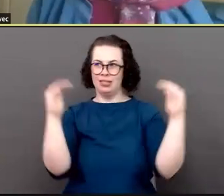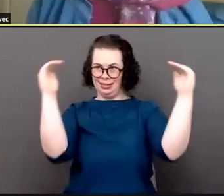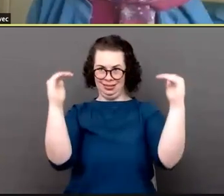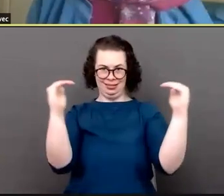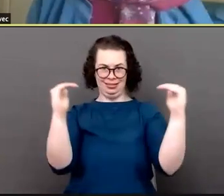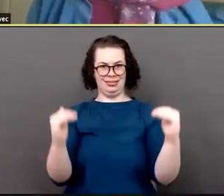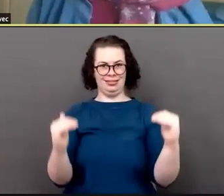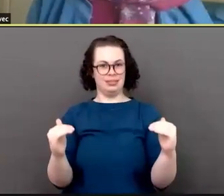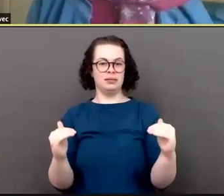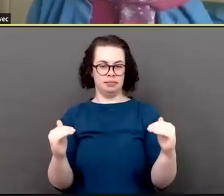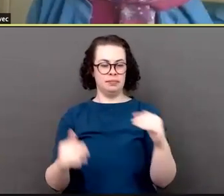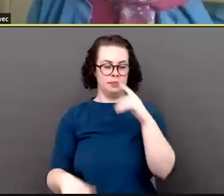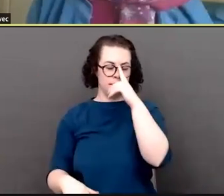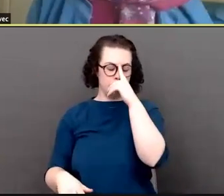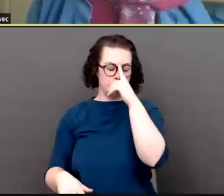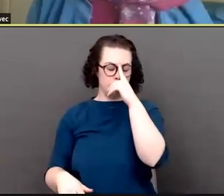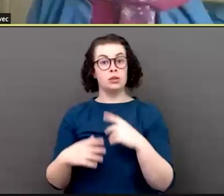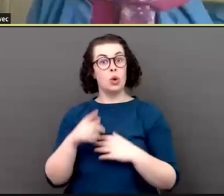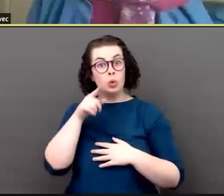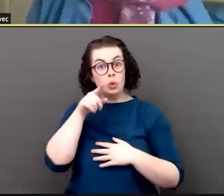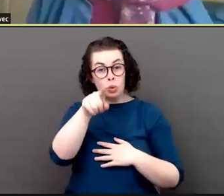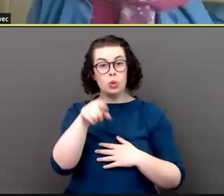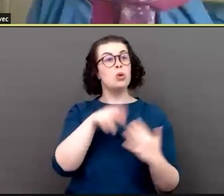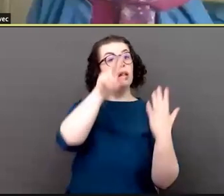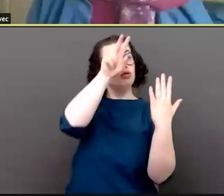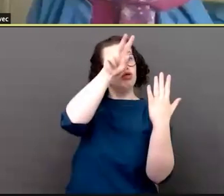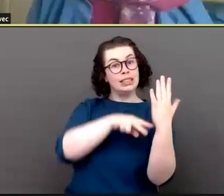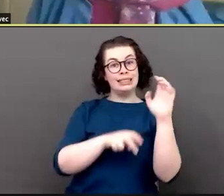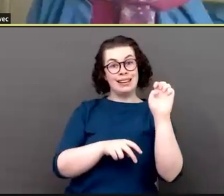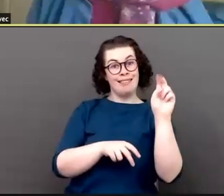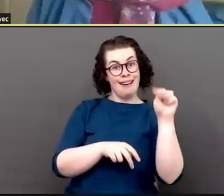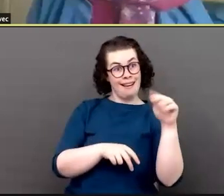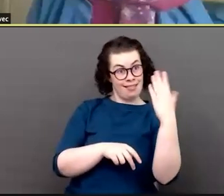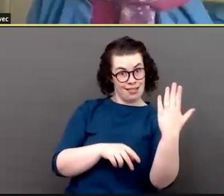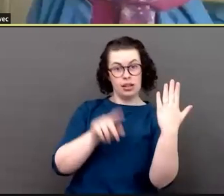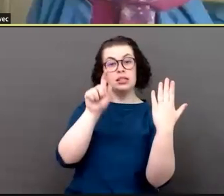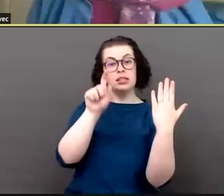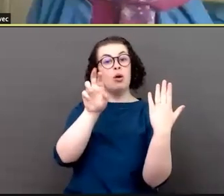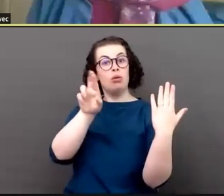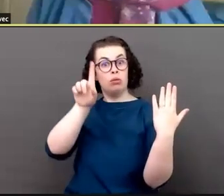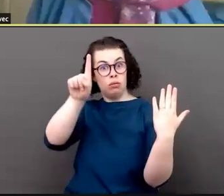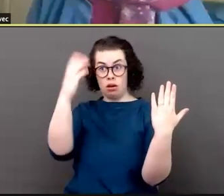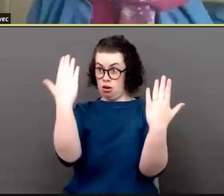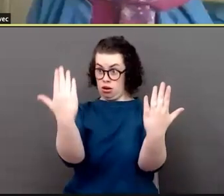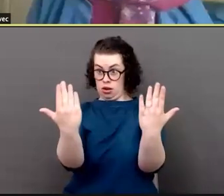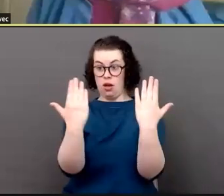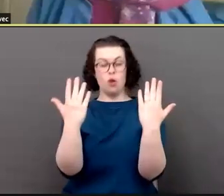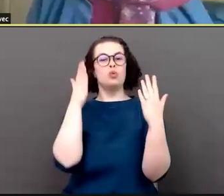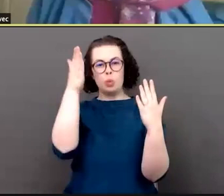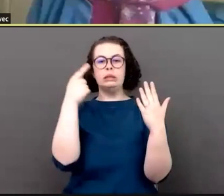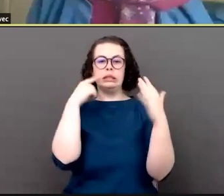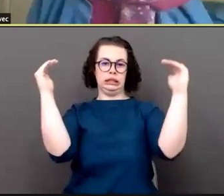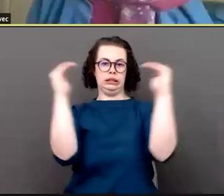all the requirements when you look at the two documents in parallel. You'll see on the right-hand side the